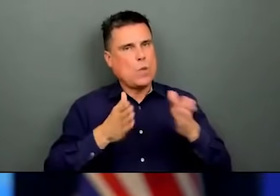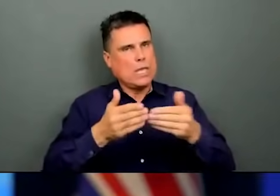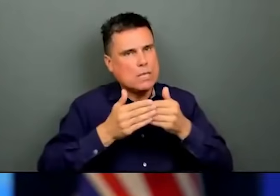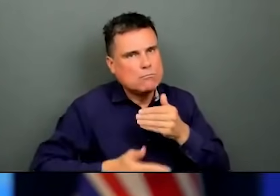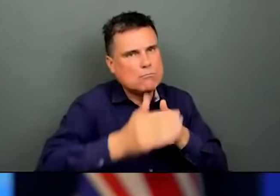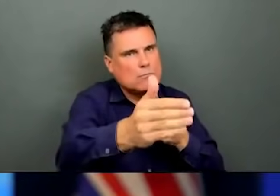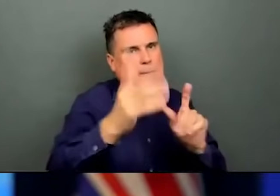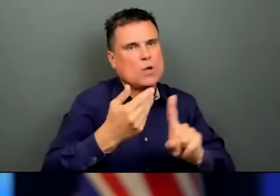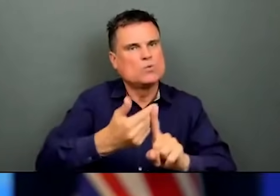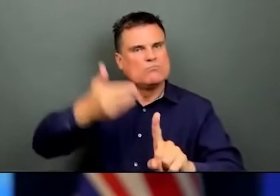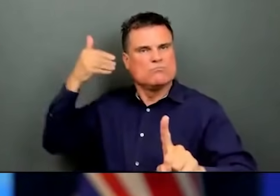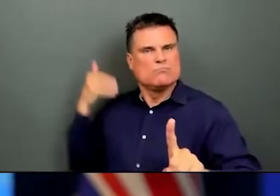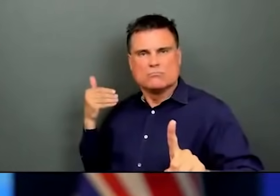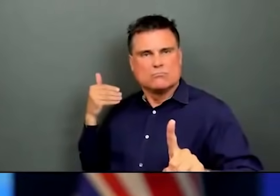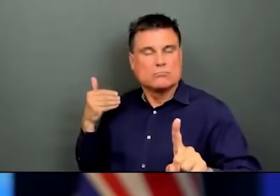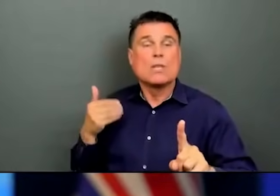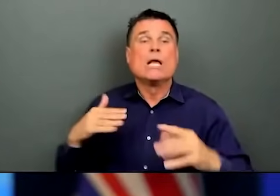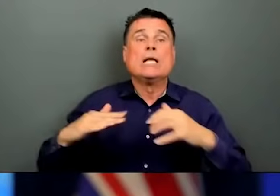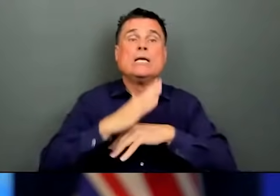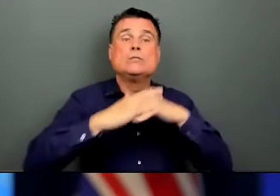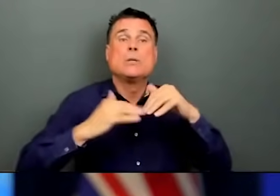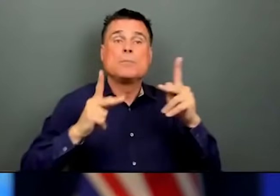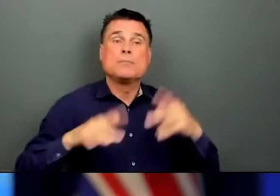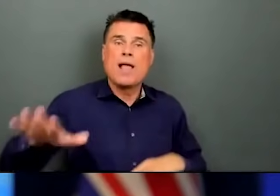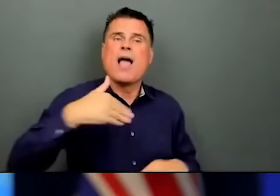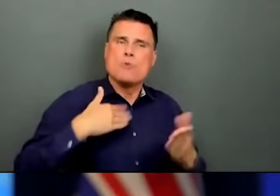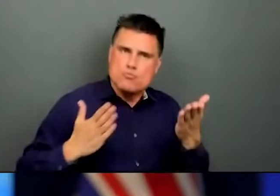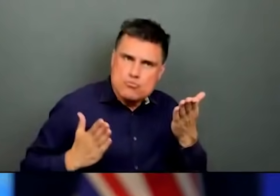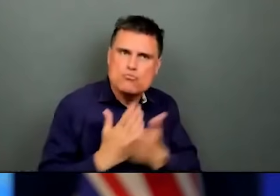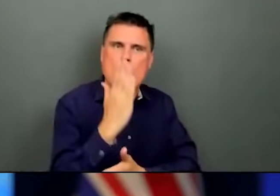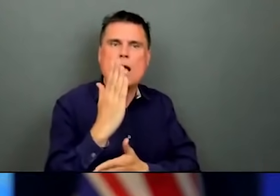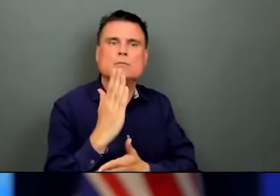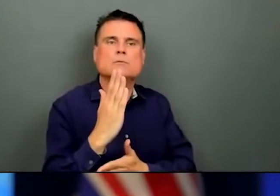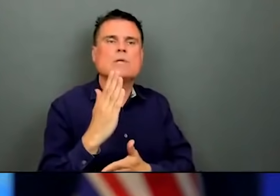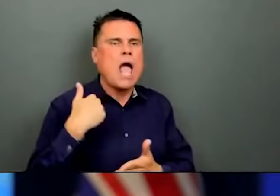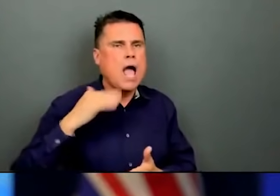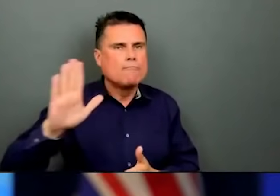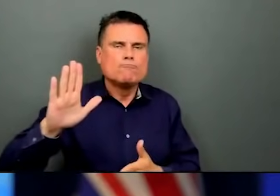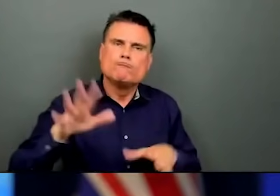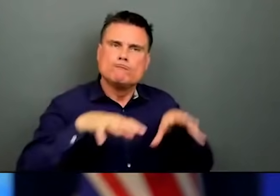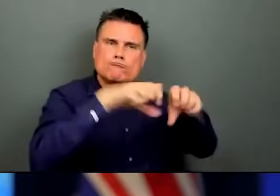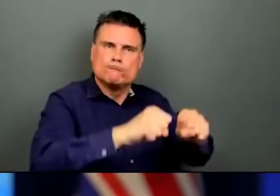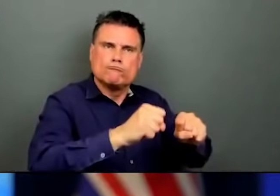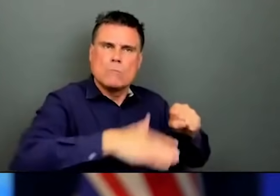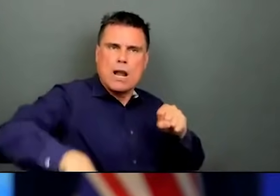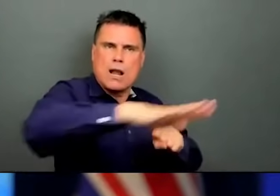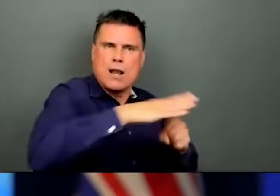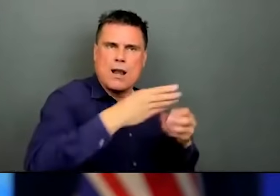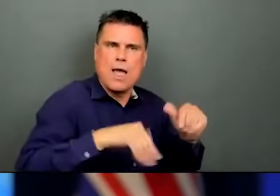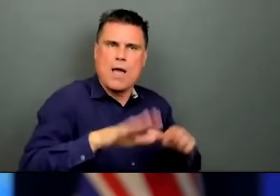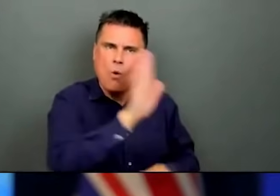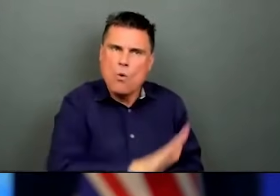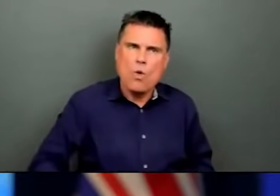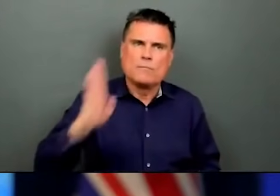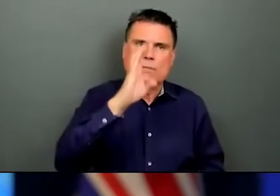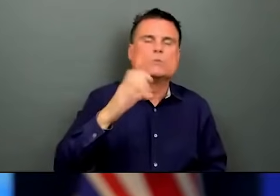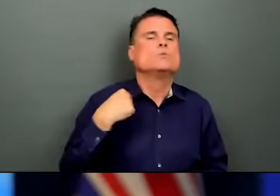in British Columbia. The best way to manage that and create certainty is to work together, and that's what we're doing. Follow-up, Rob?